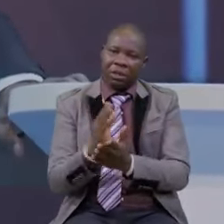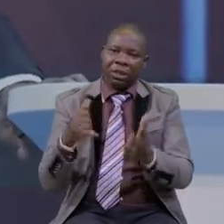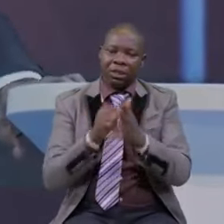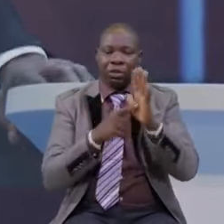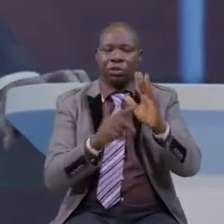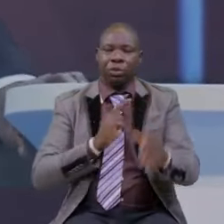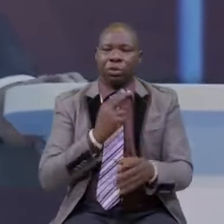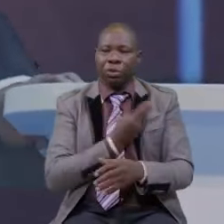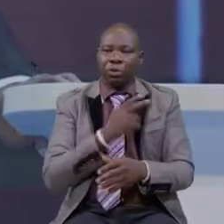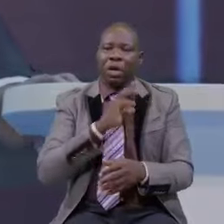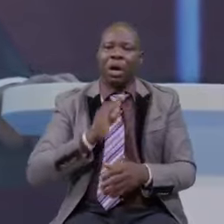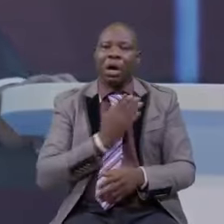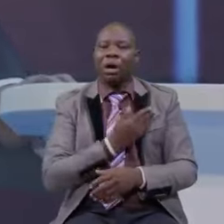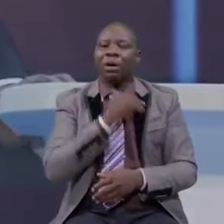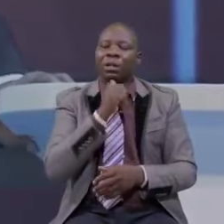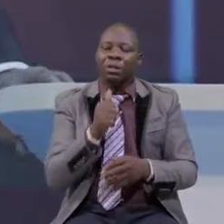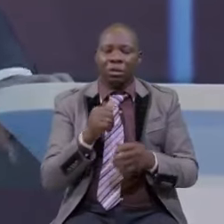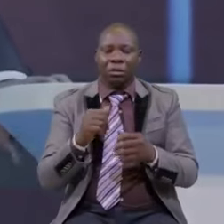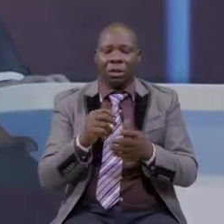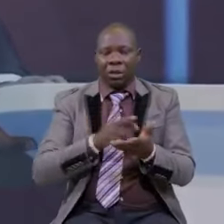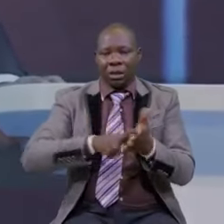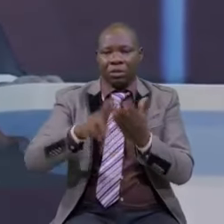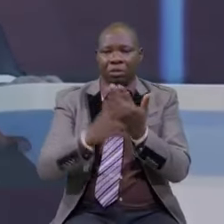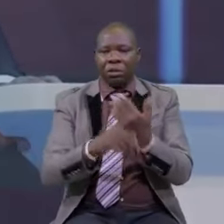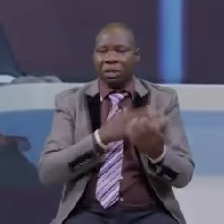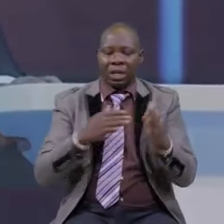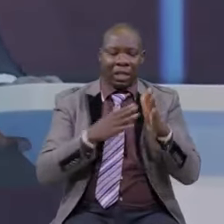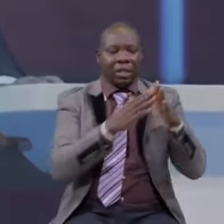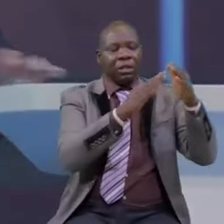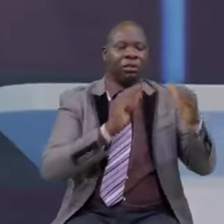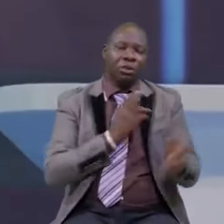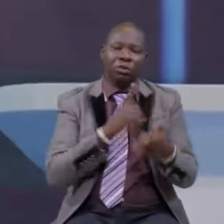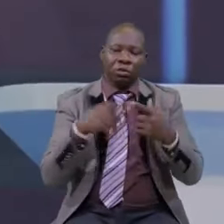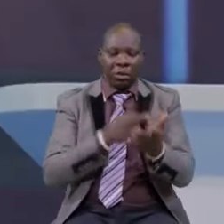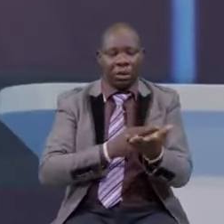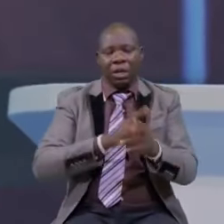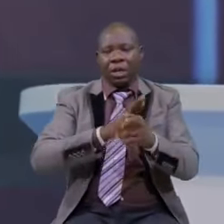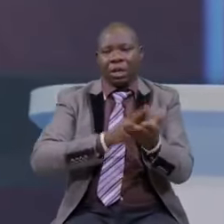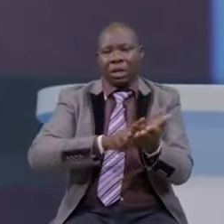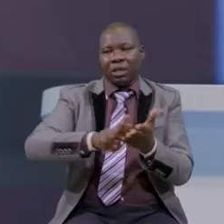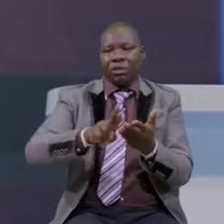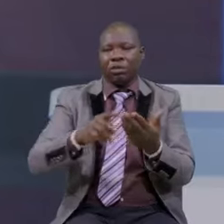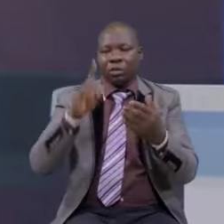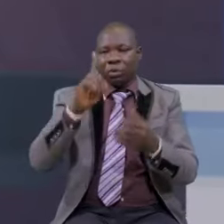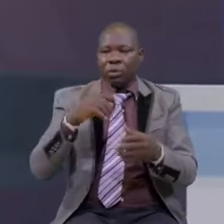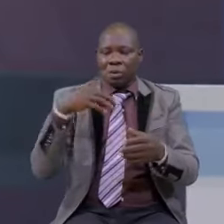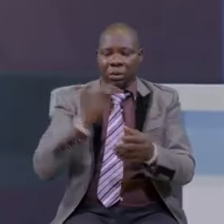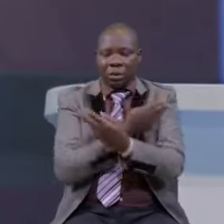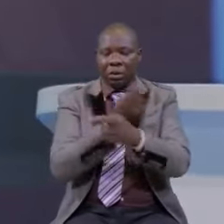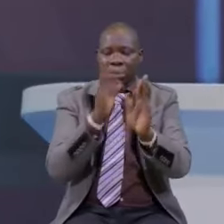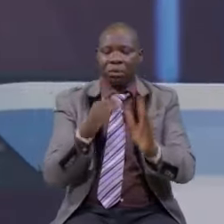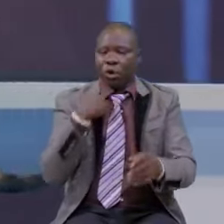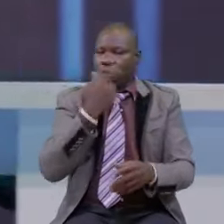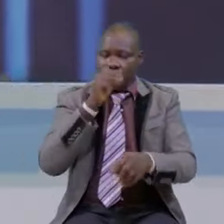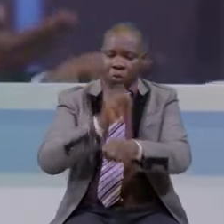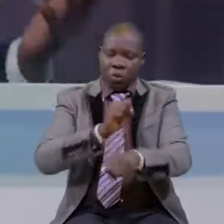our unrighteousness, and it leads us to the righteous one, the Redeemer, who operates in our hearts, who operates